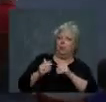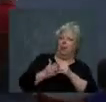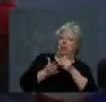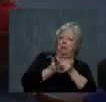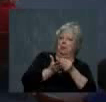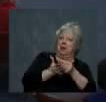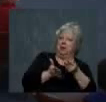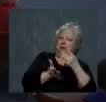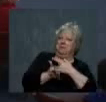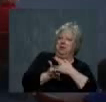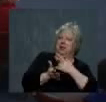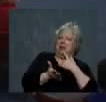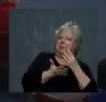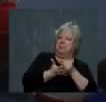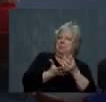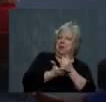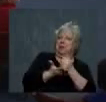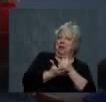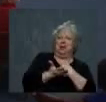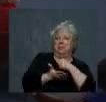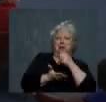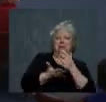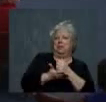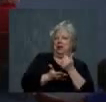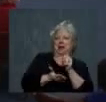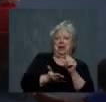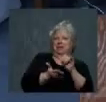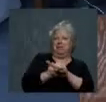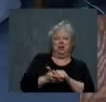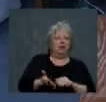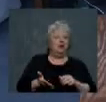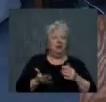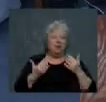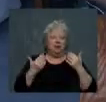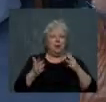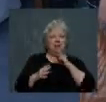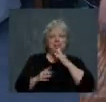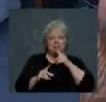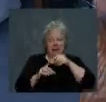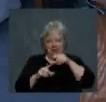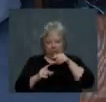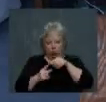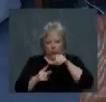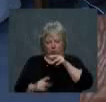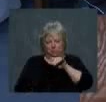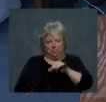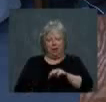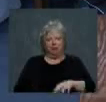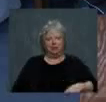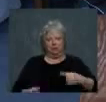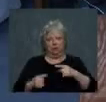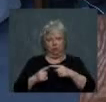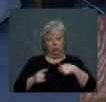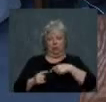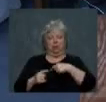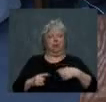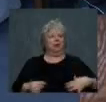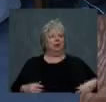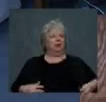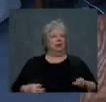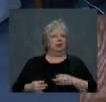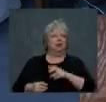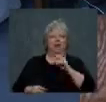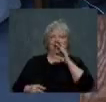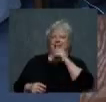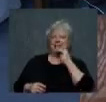making, I'm not making any of that. That's okay. Yeah, just go ahead and speak to, Oh, you need okay. to speak to the, to Okay. us, that's okay. I guess they're seeing my